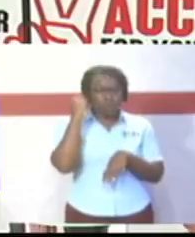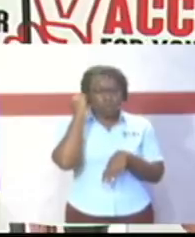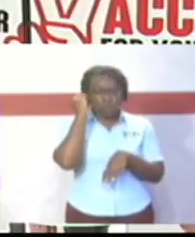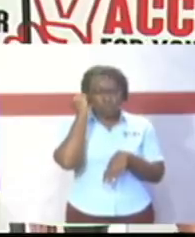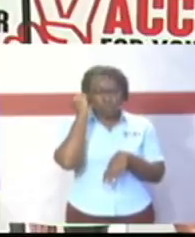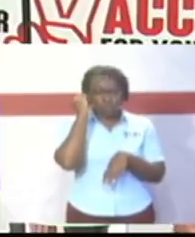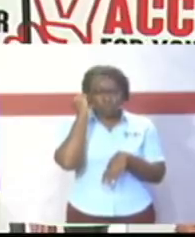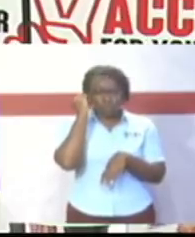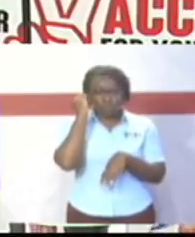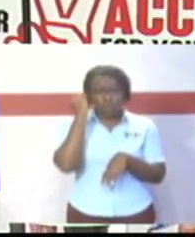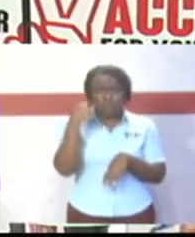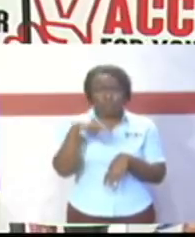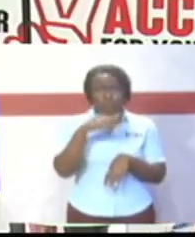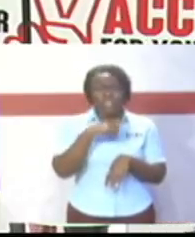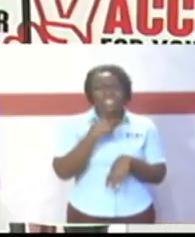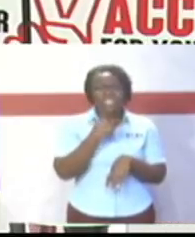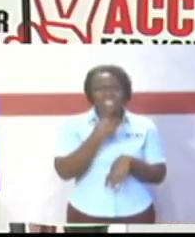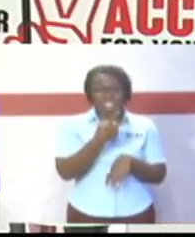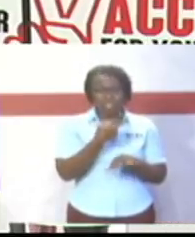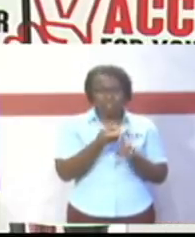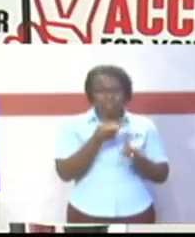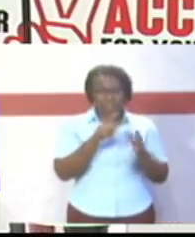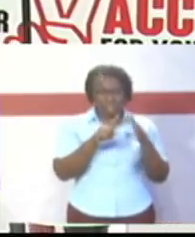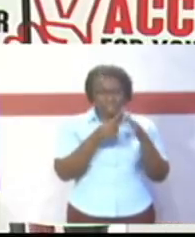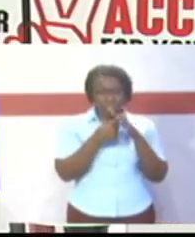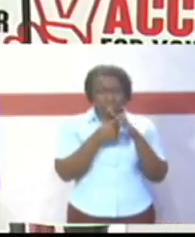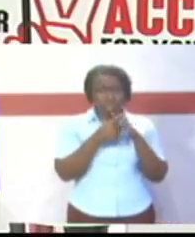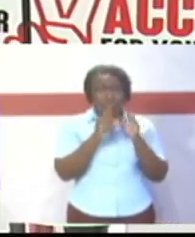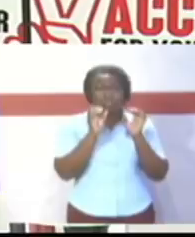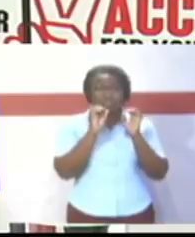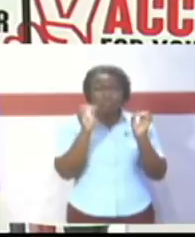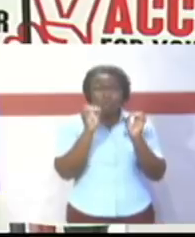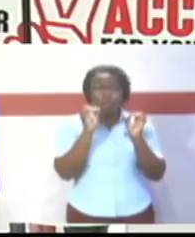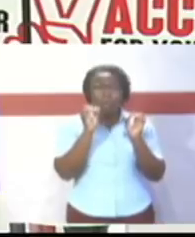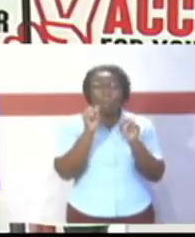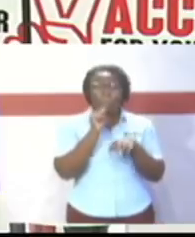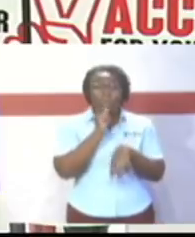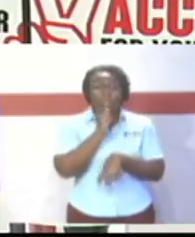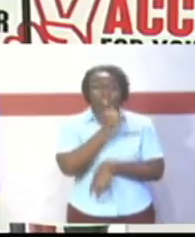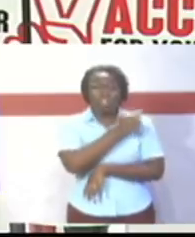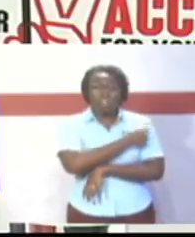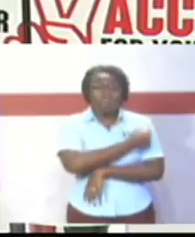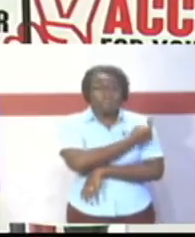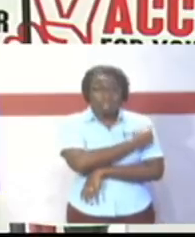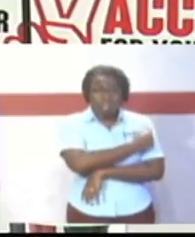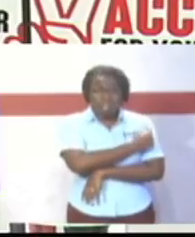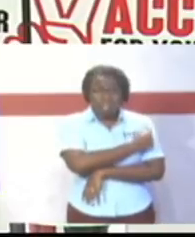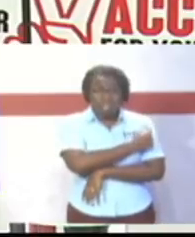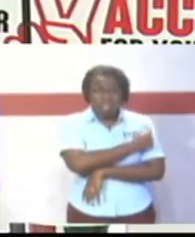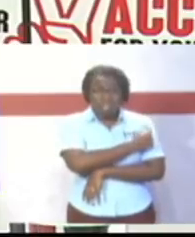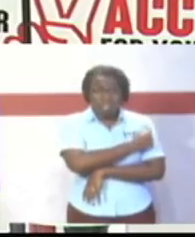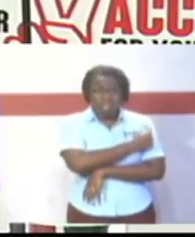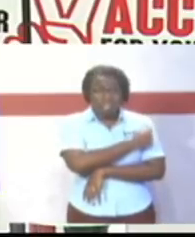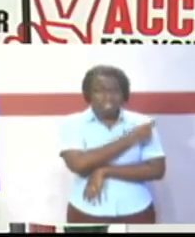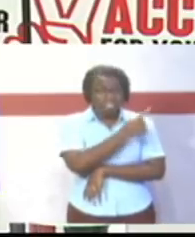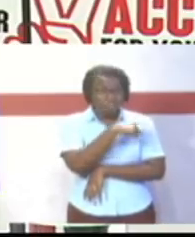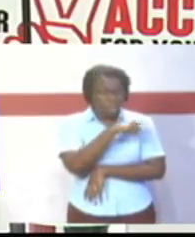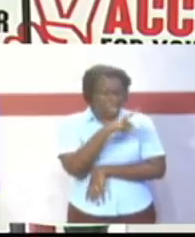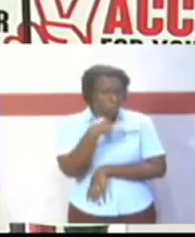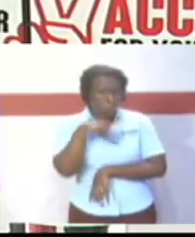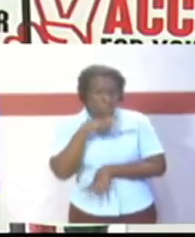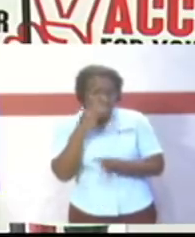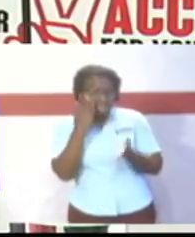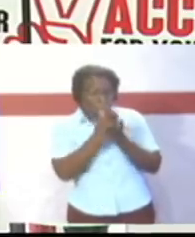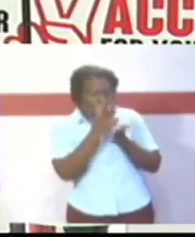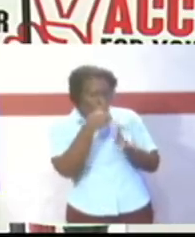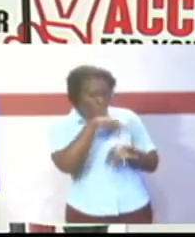from the very beginning, no private hospital has ever been debarred from caring for COVID patients. There's one